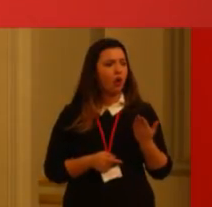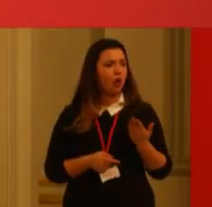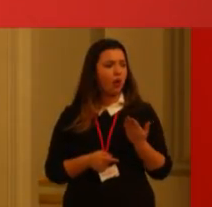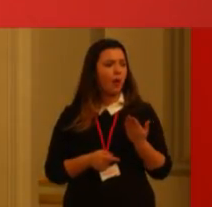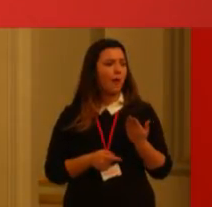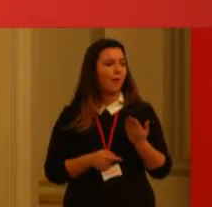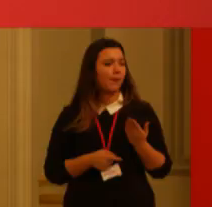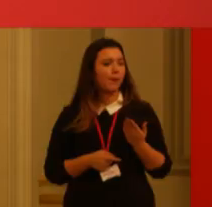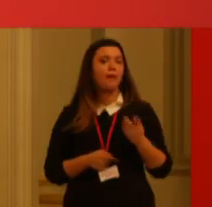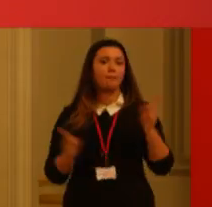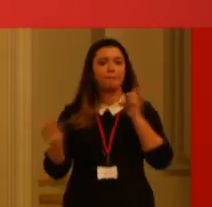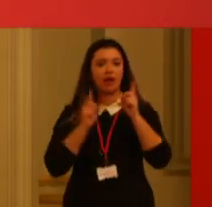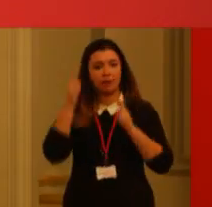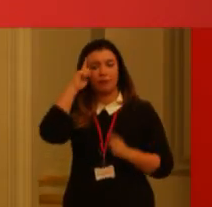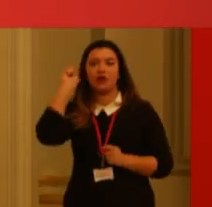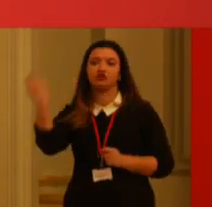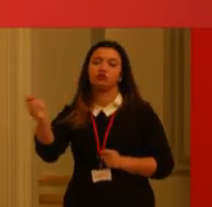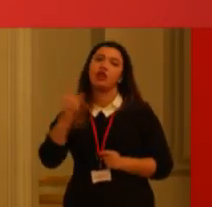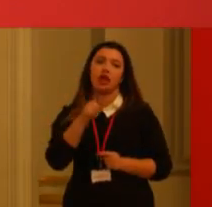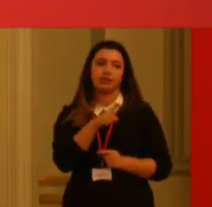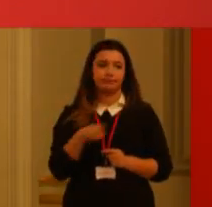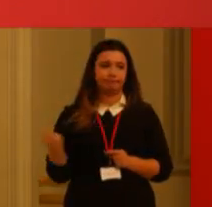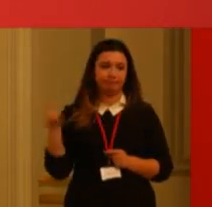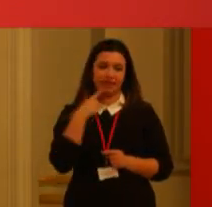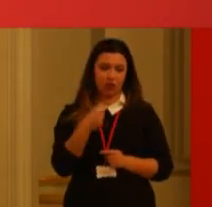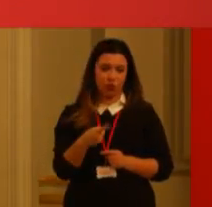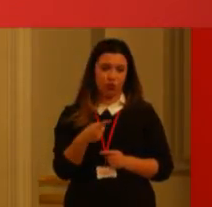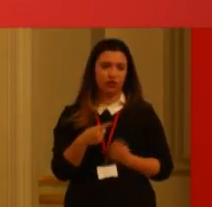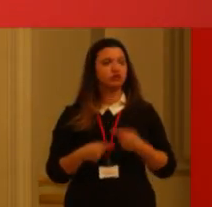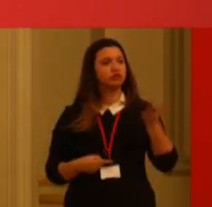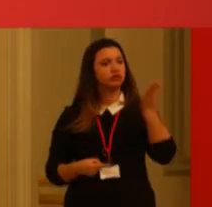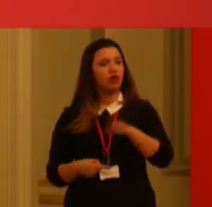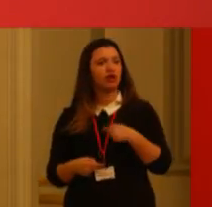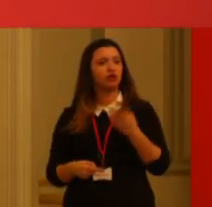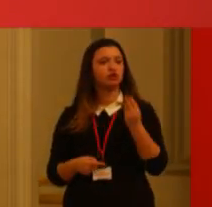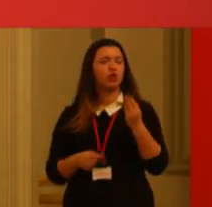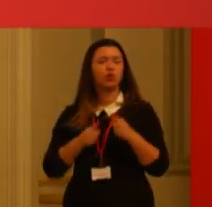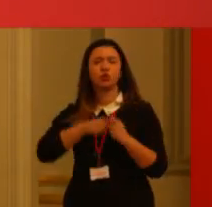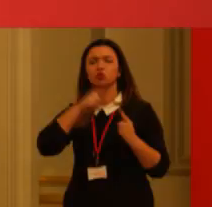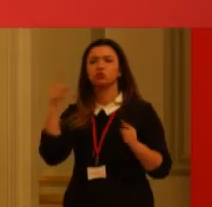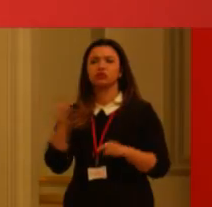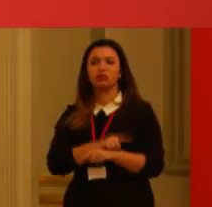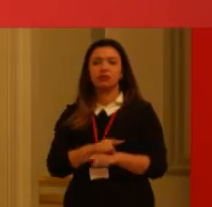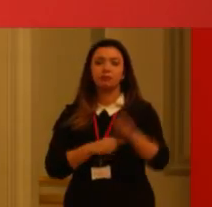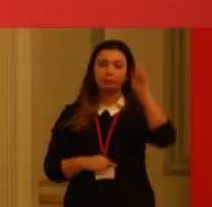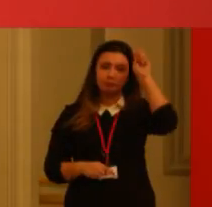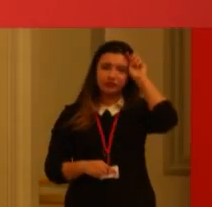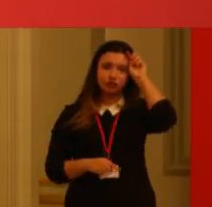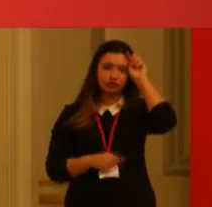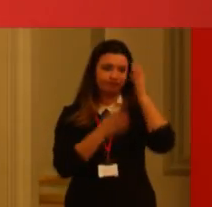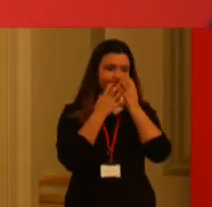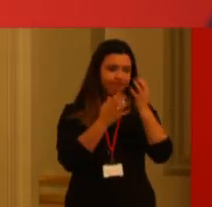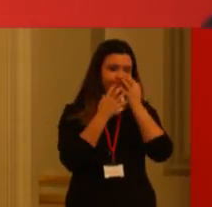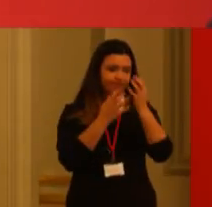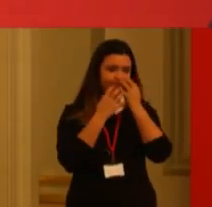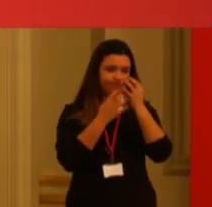and the civil law says that you first of all have to apply to the court, and then this is going